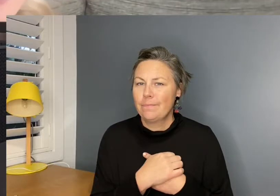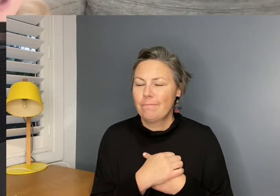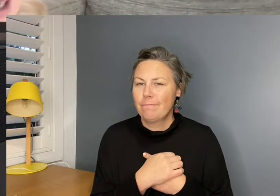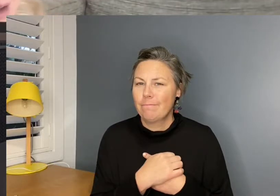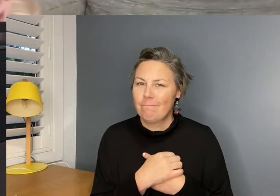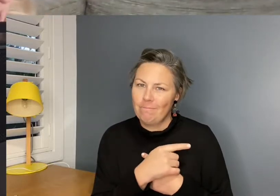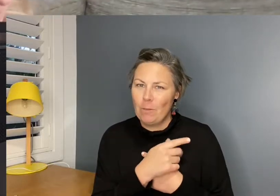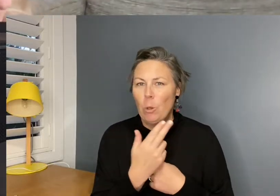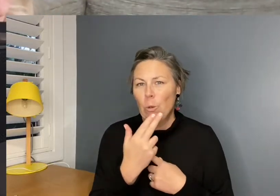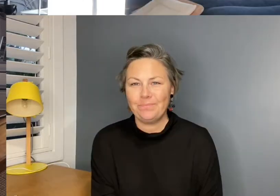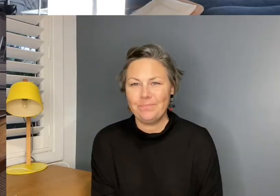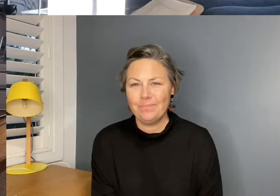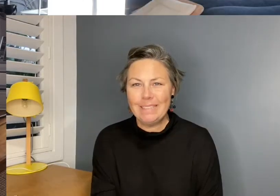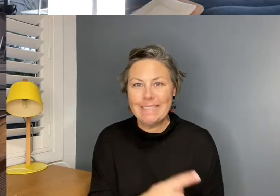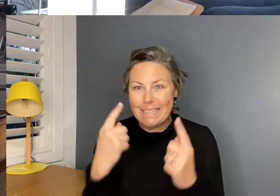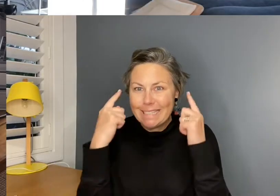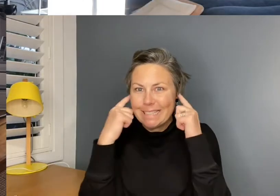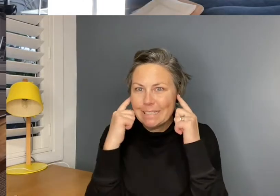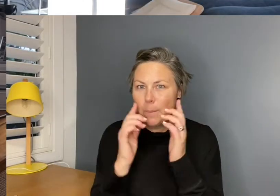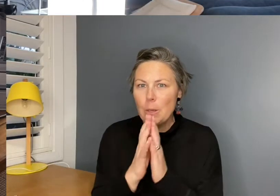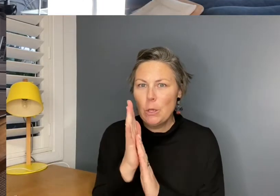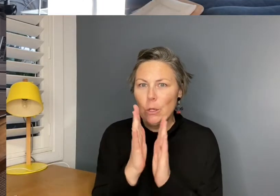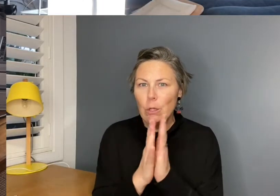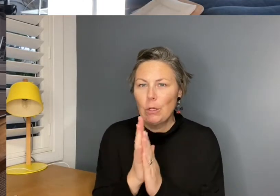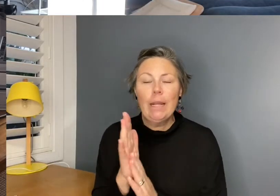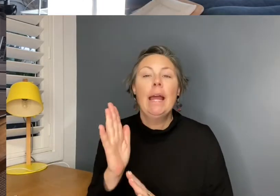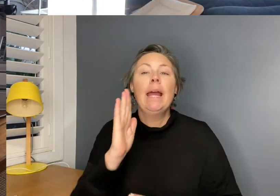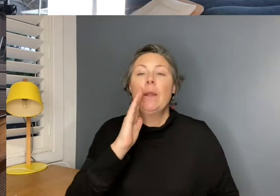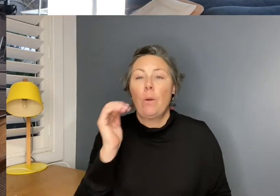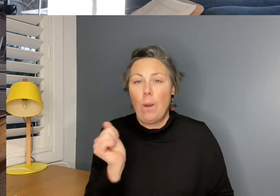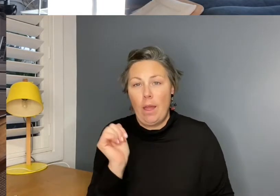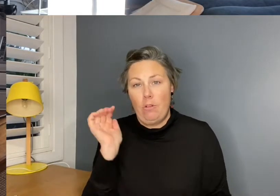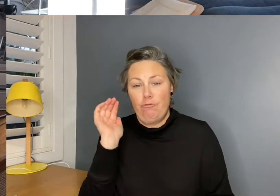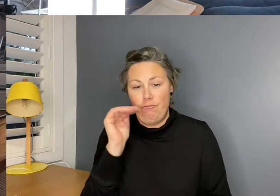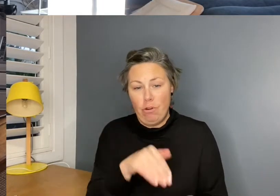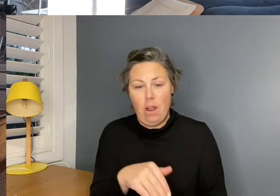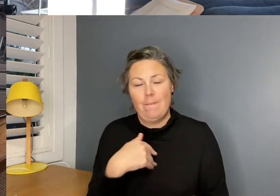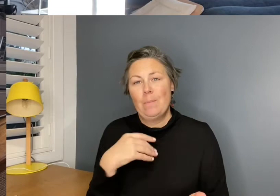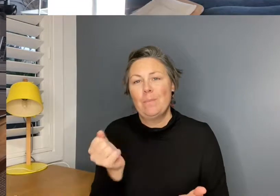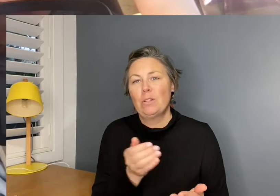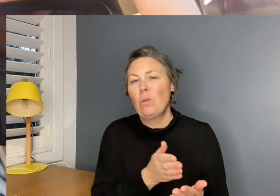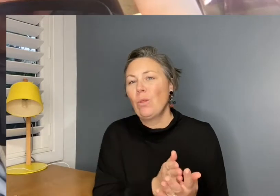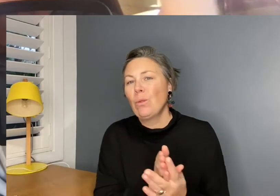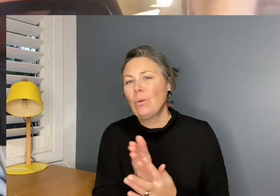His little ears are burning. Yeah, so I arrived at the hospital. You have to go through the emergency